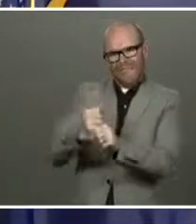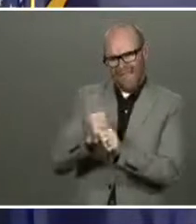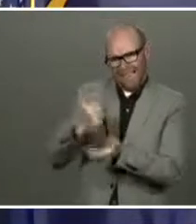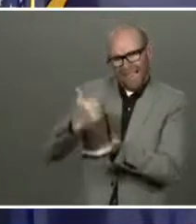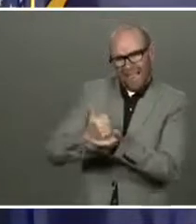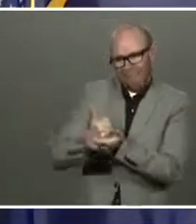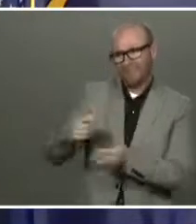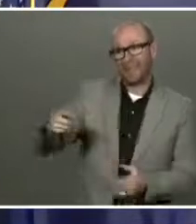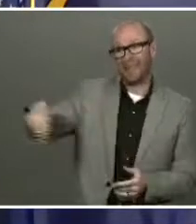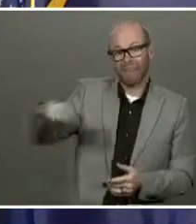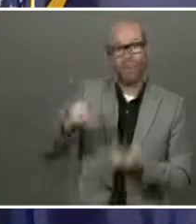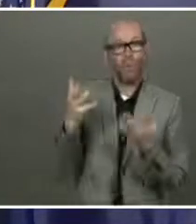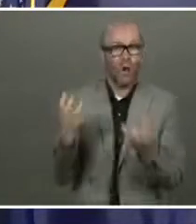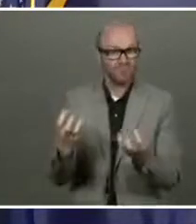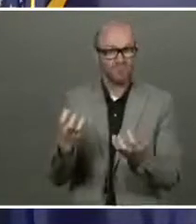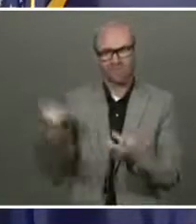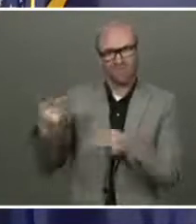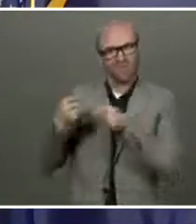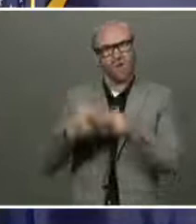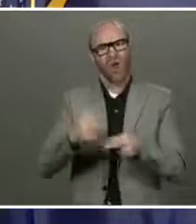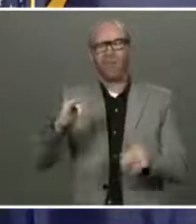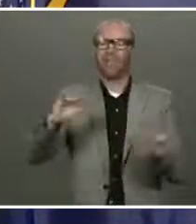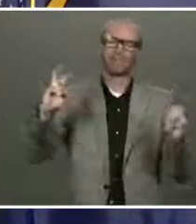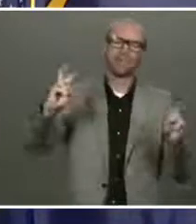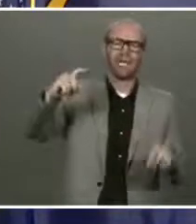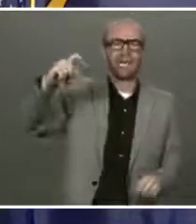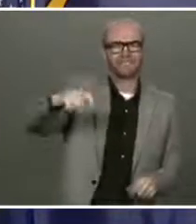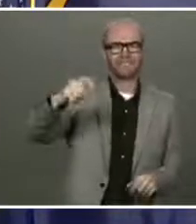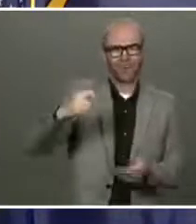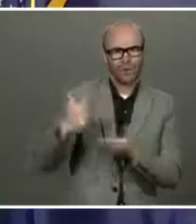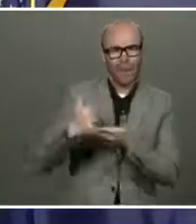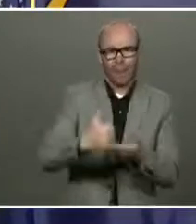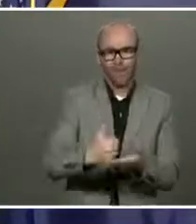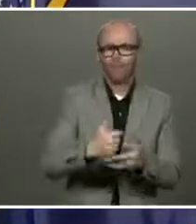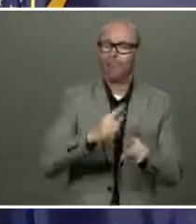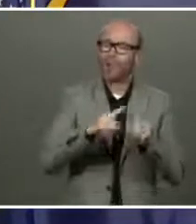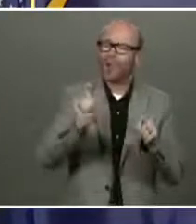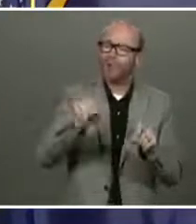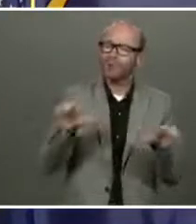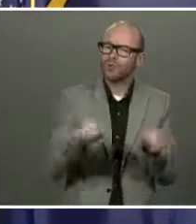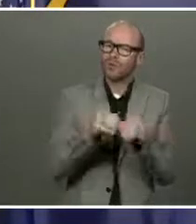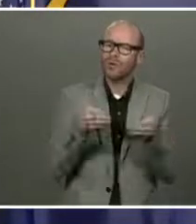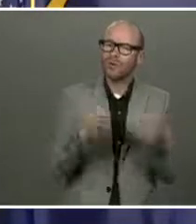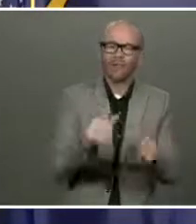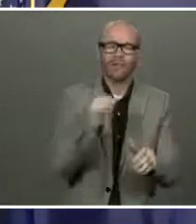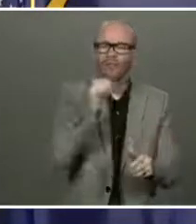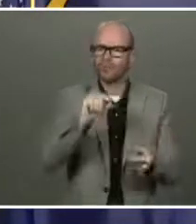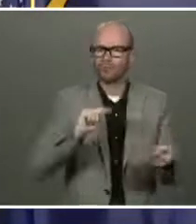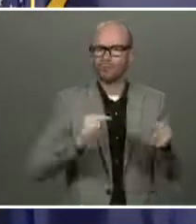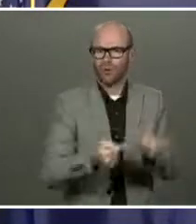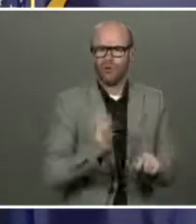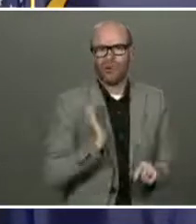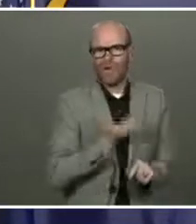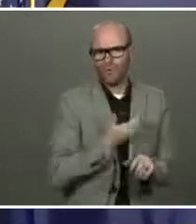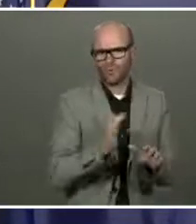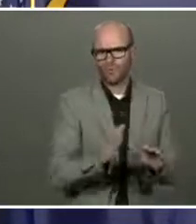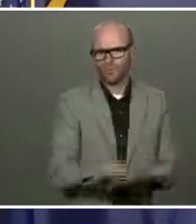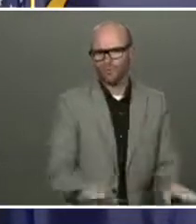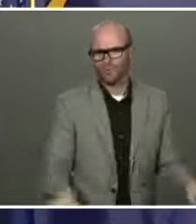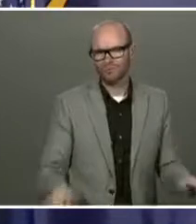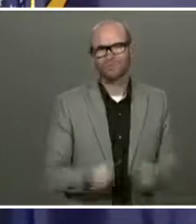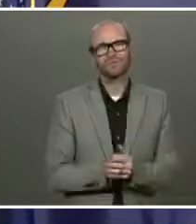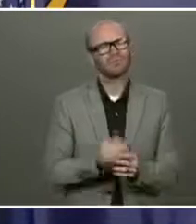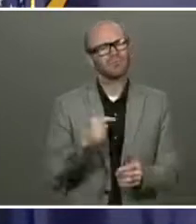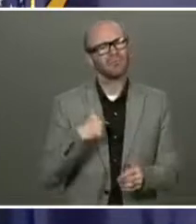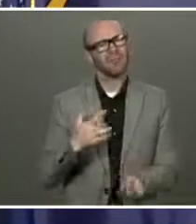deem necessary for them and their families, but in a way that doesn't harm our kids. And so I think it's